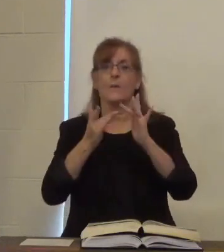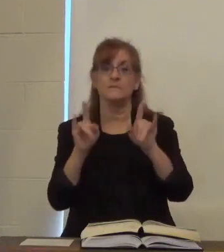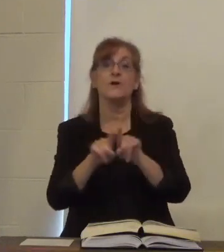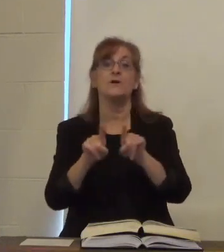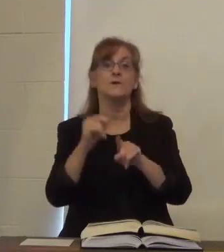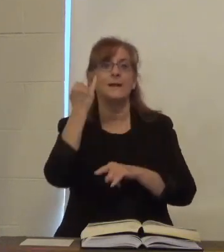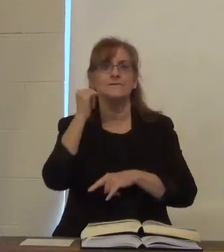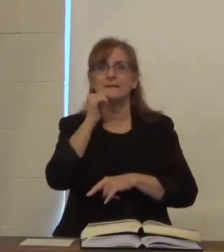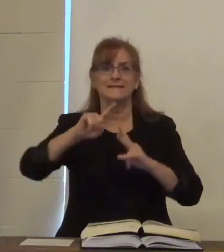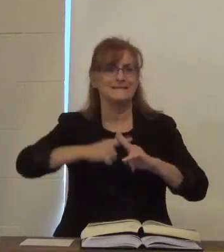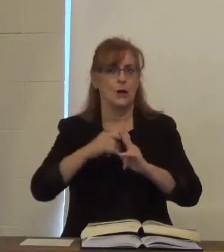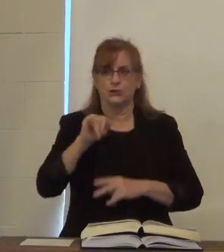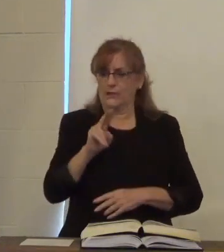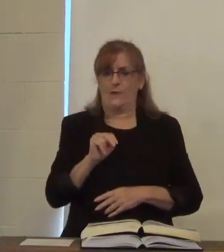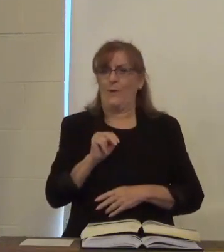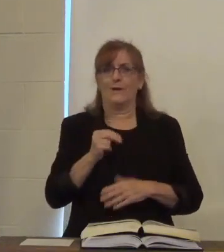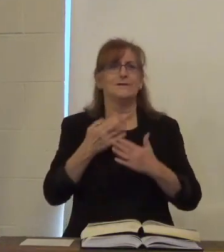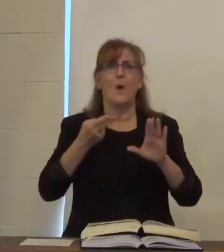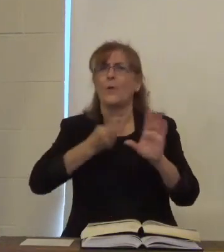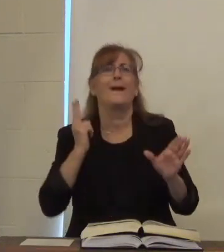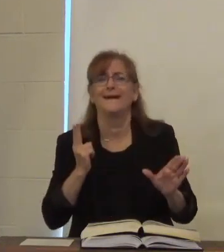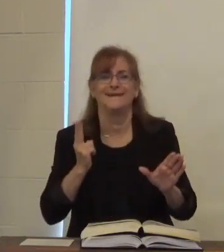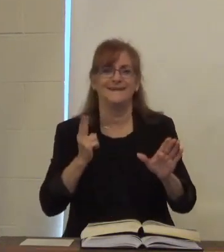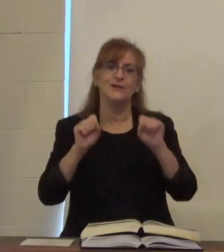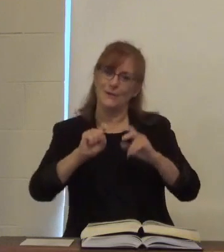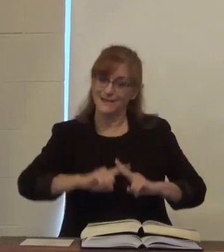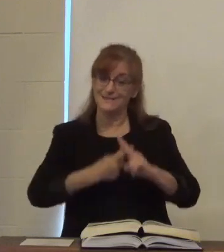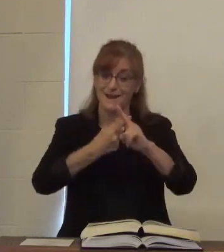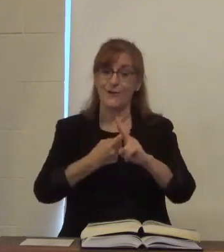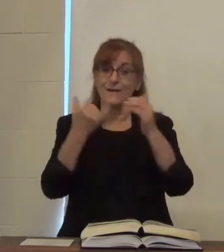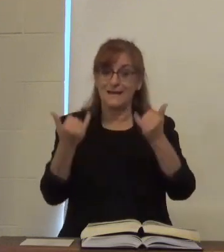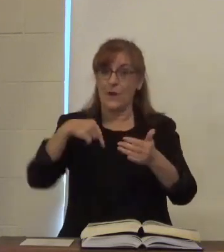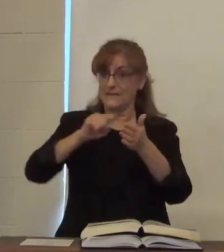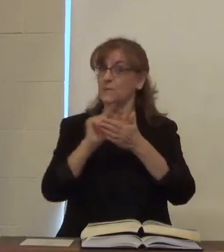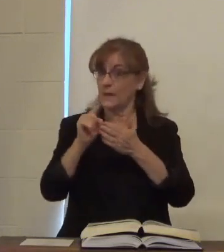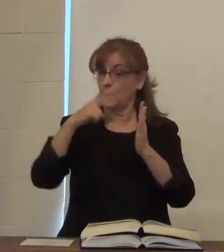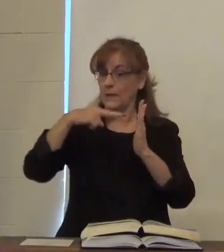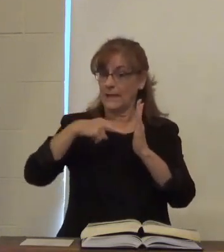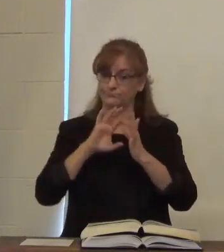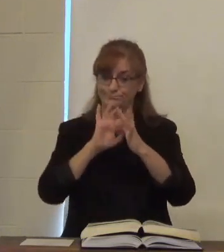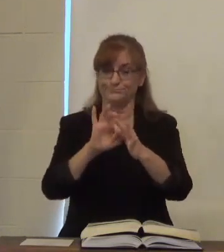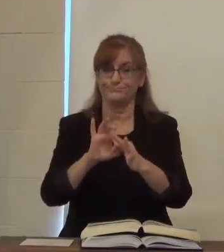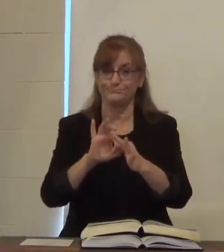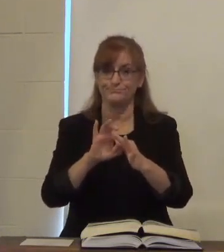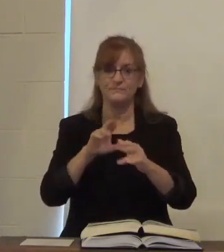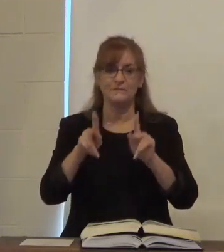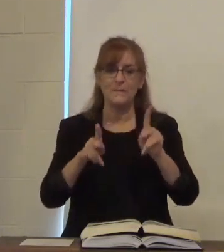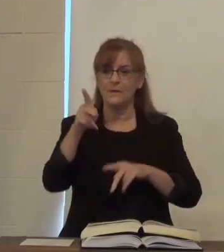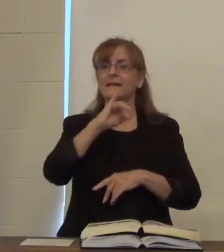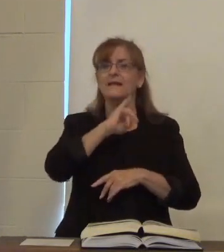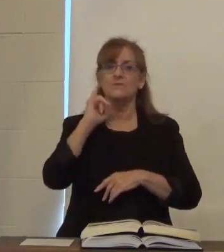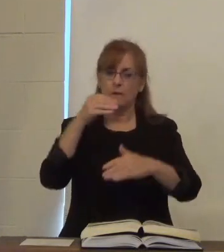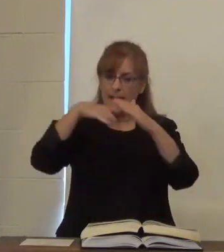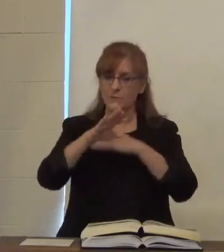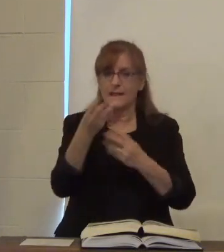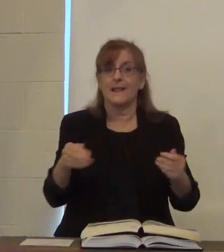in January, don't give up. You can start with this week's reading. The Israelites are entering into